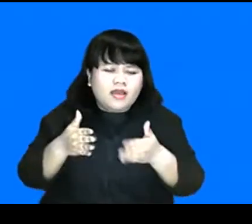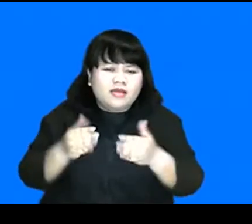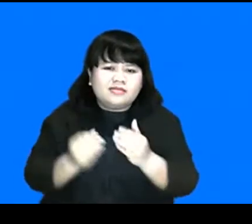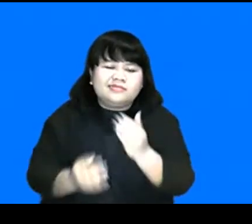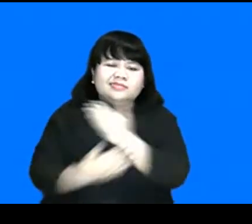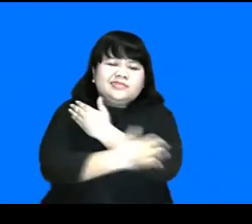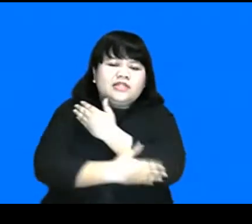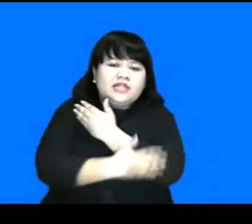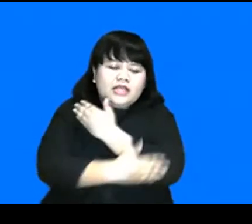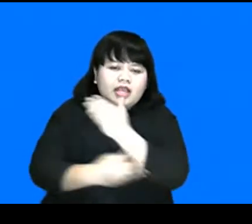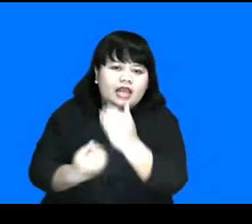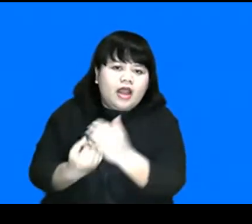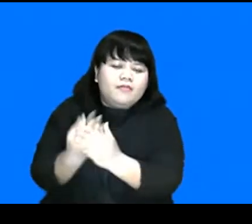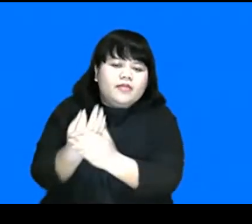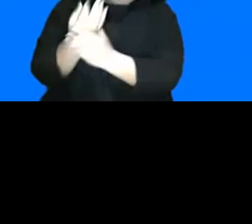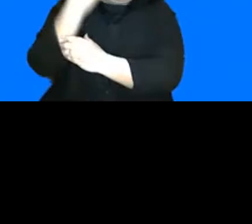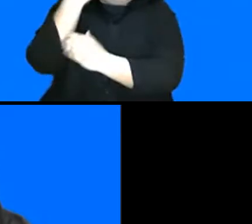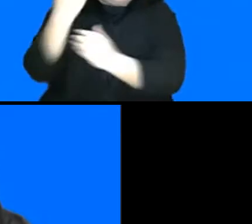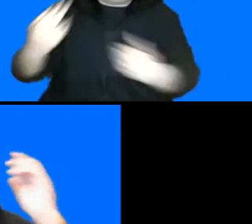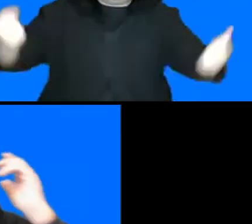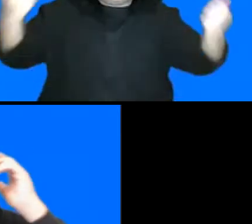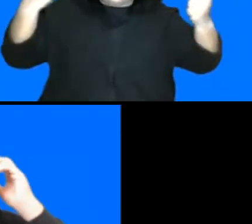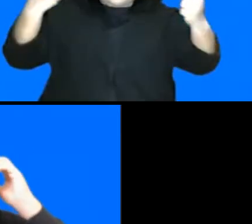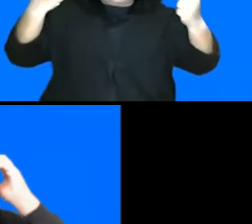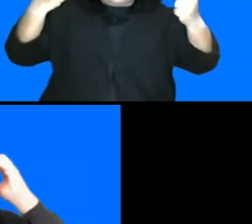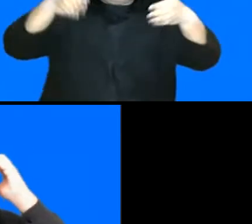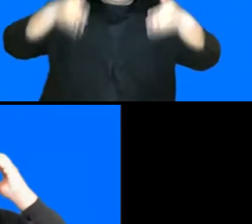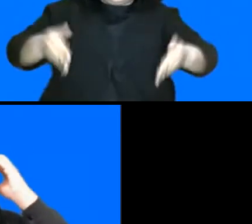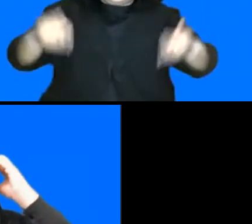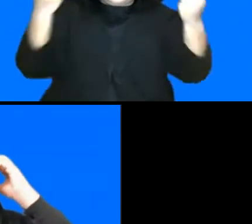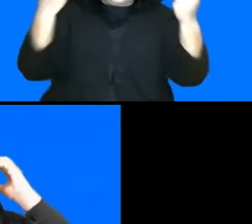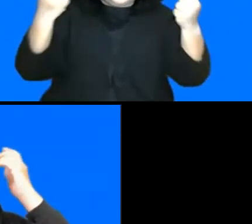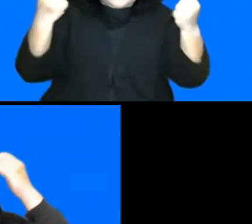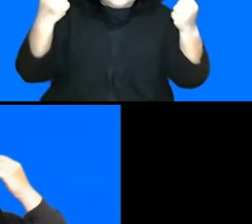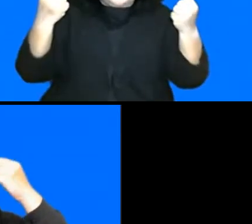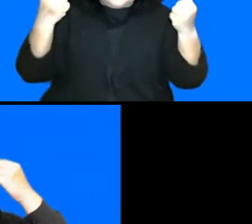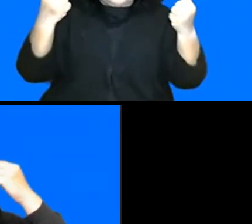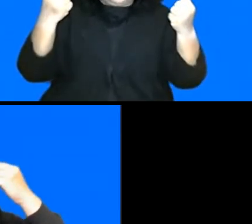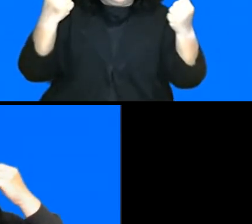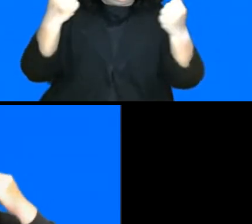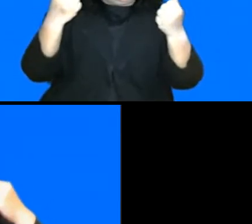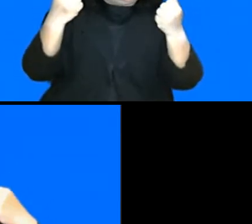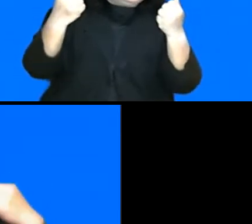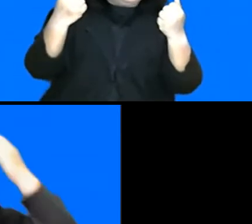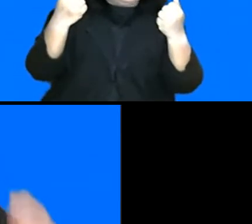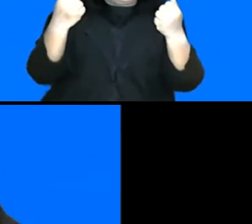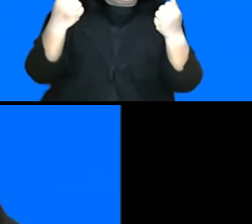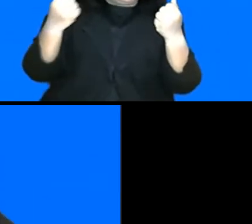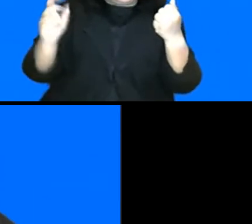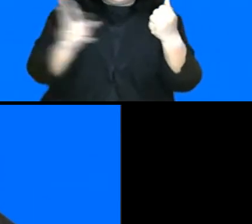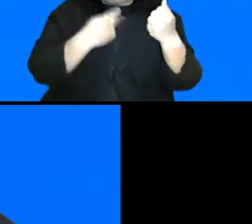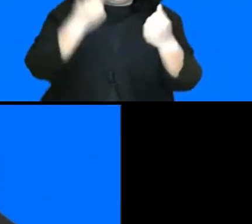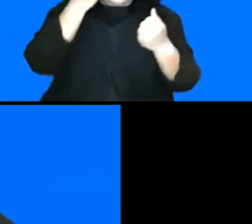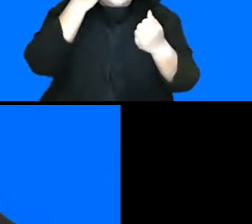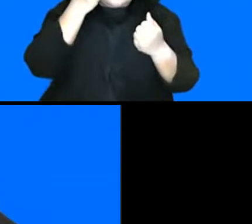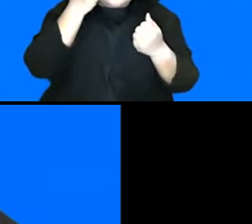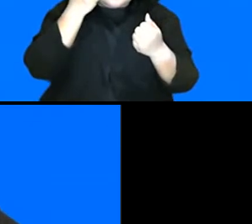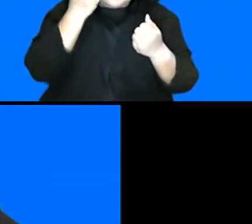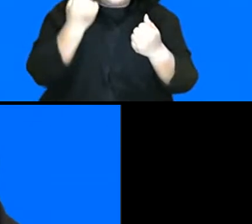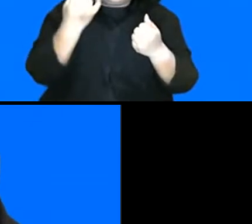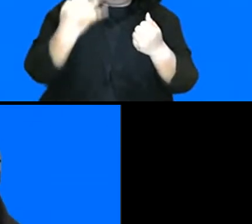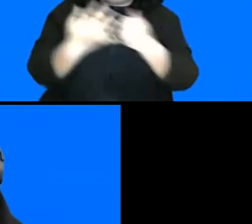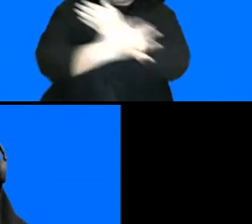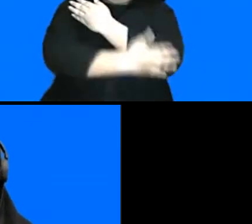of education. Unfortunately, you will notice in rich countries, even in rich countries and especially